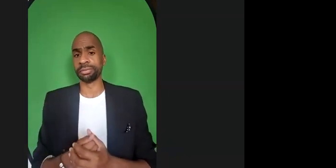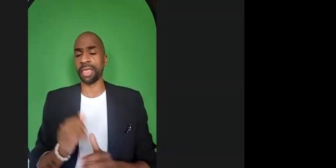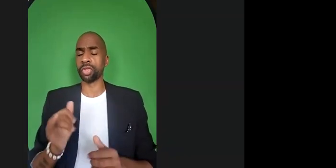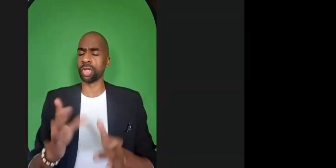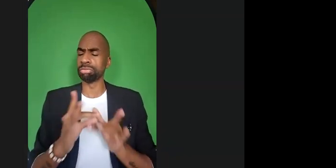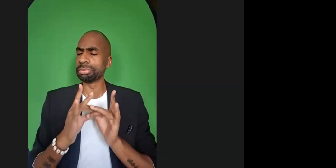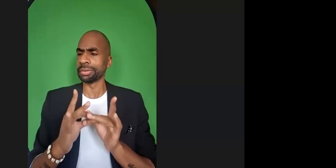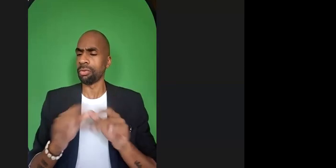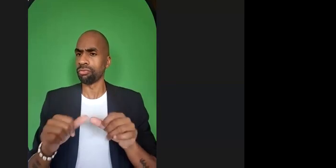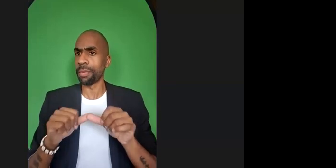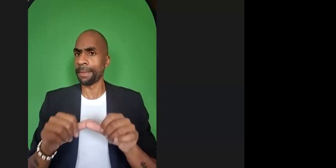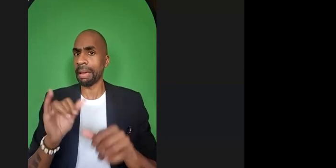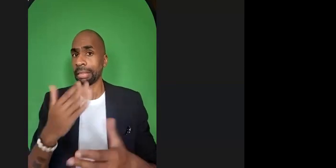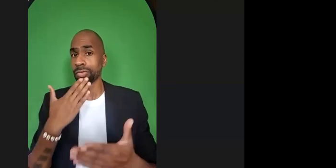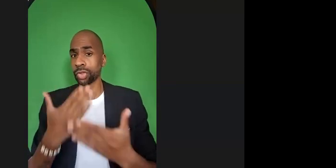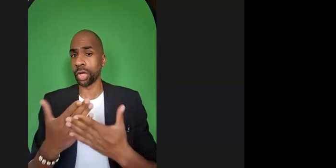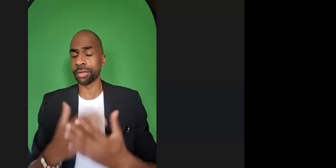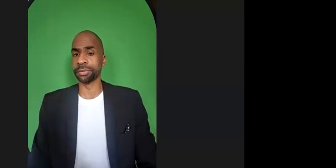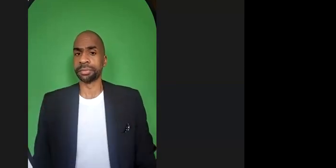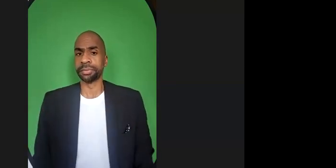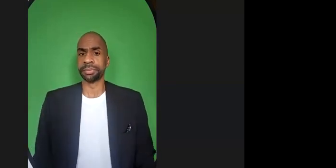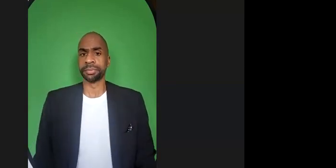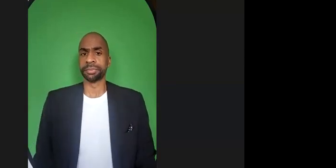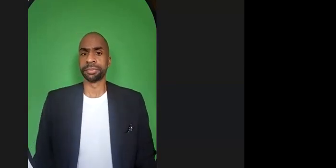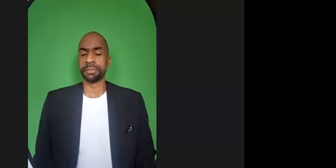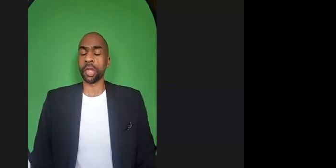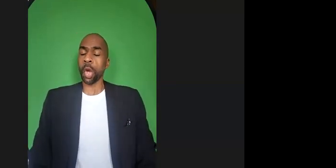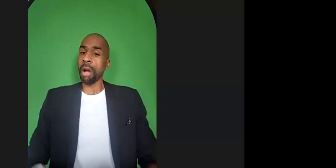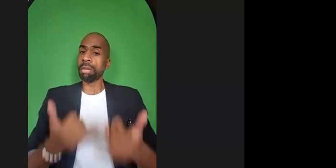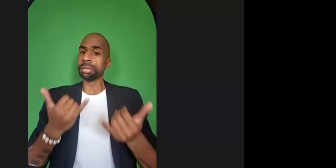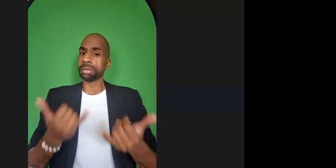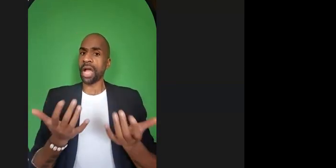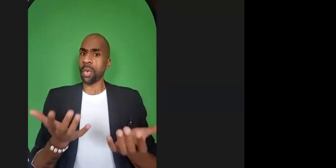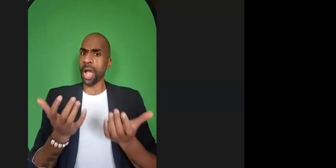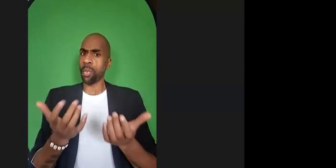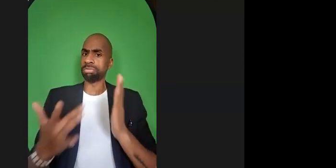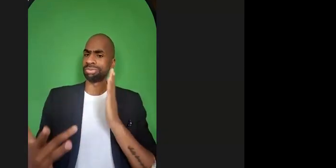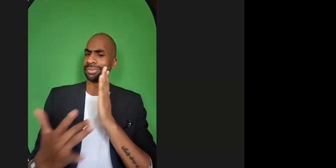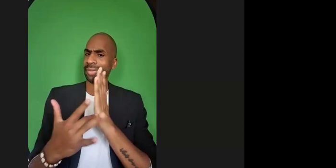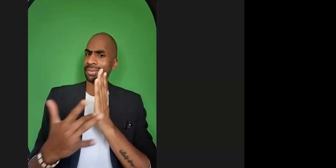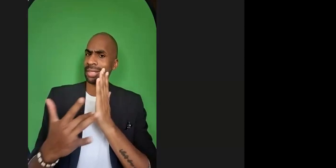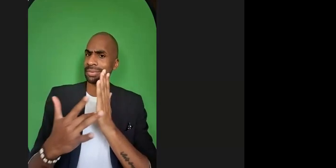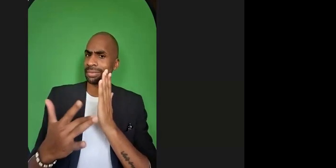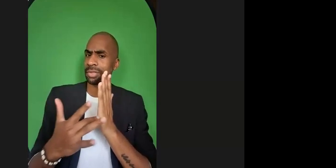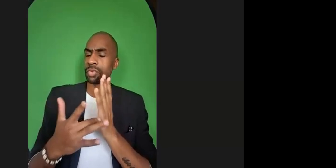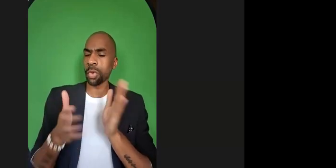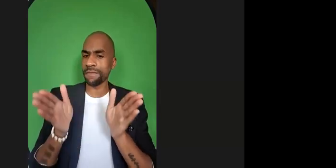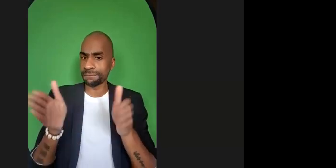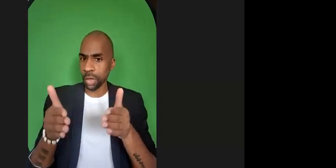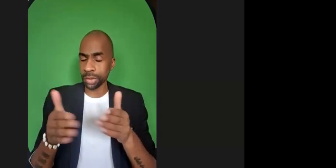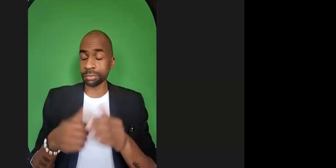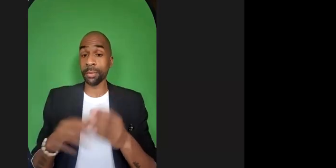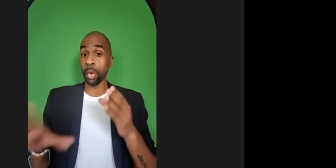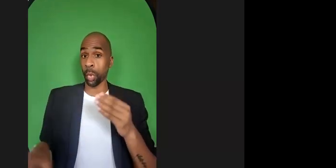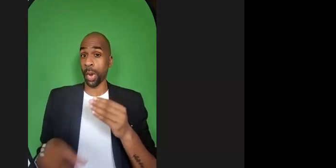connected. Yes. So I'm going to focus on that technologic component, and we're going to put another link in. You